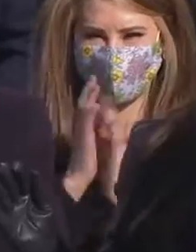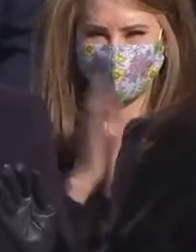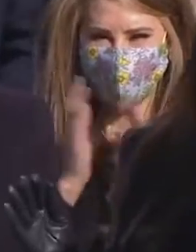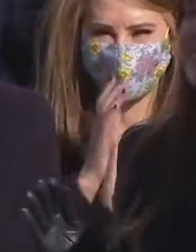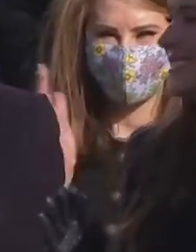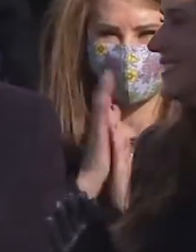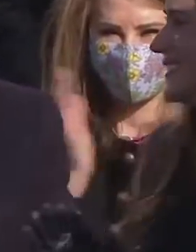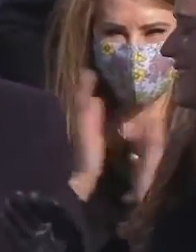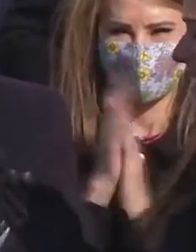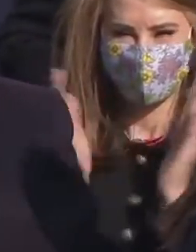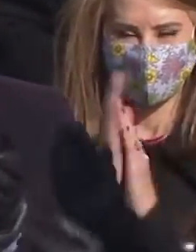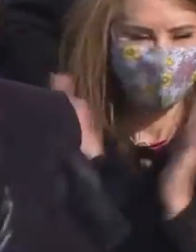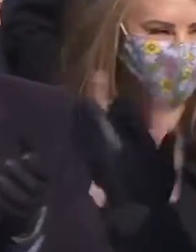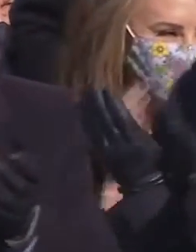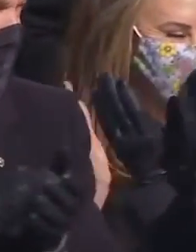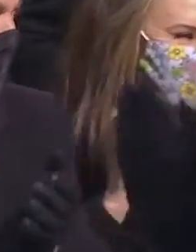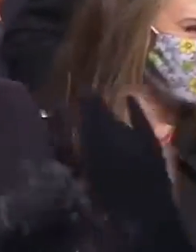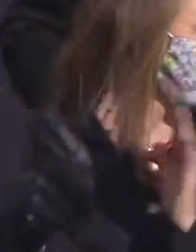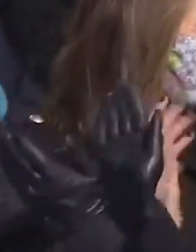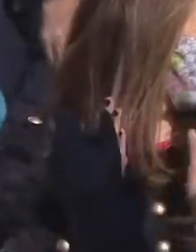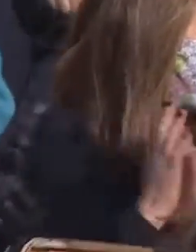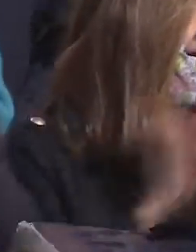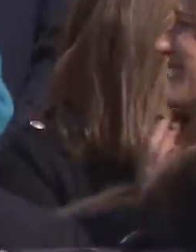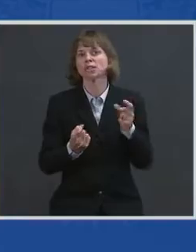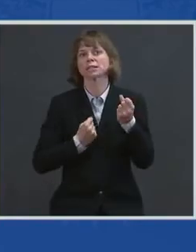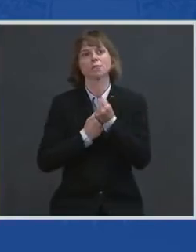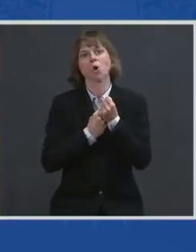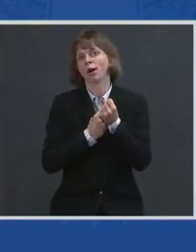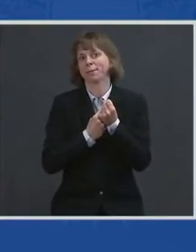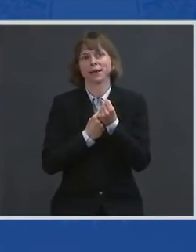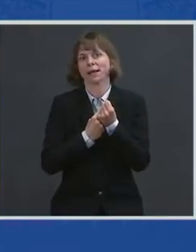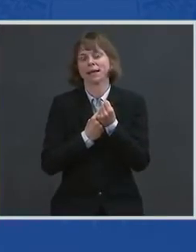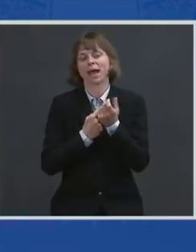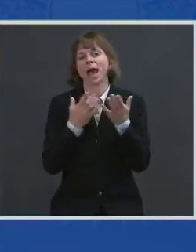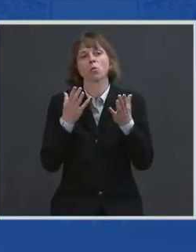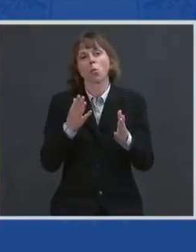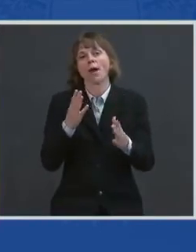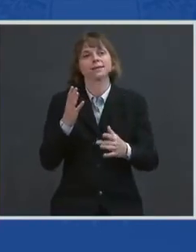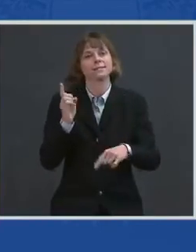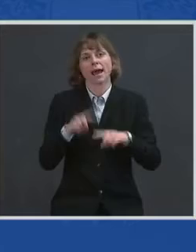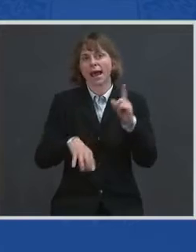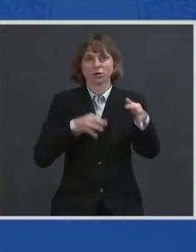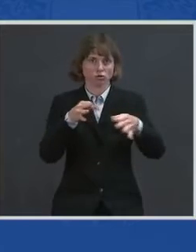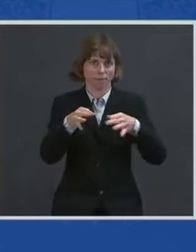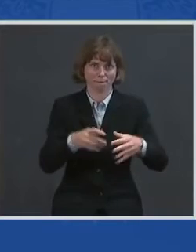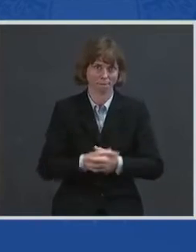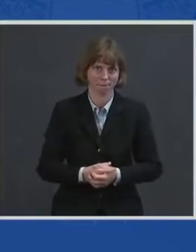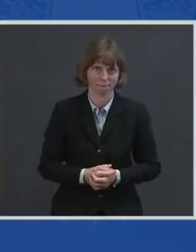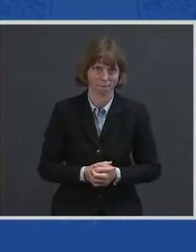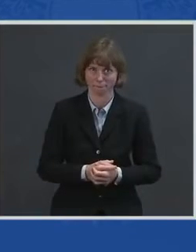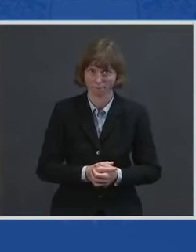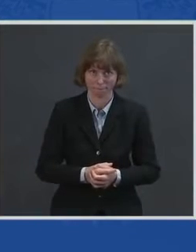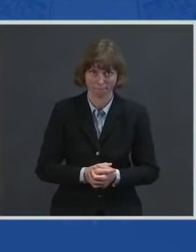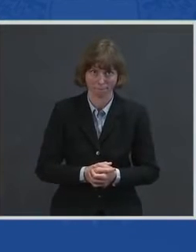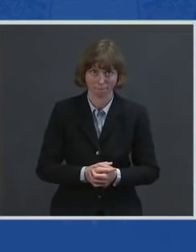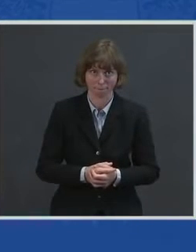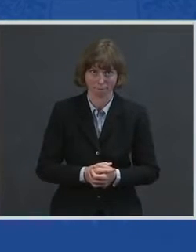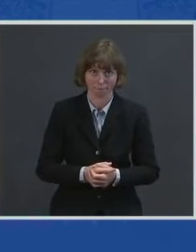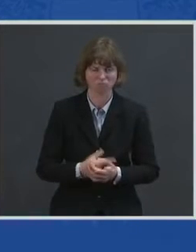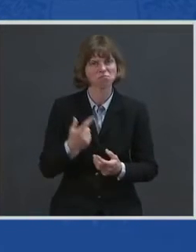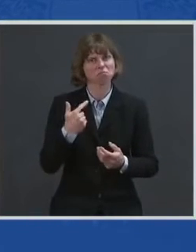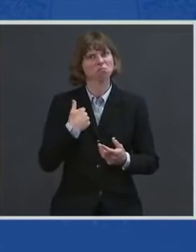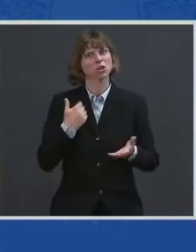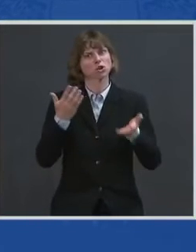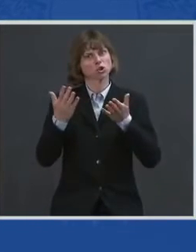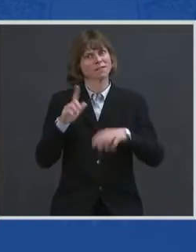Jill Biden is expected to tour a New Jersey elementary school. The President will have more to say about the plan Monday at the White House. He also